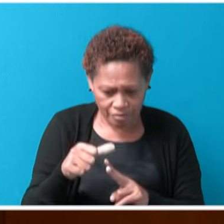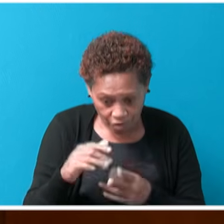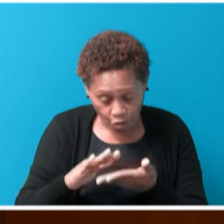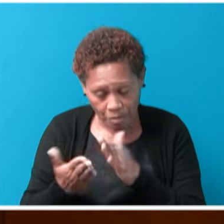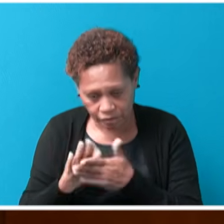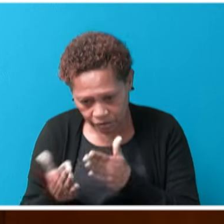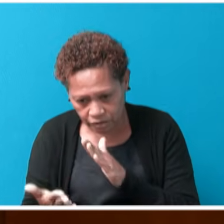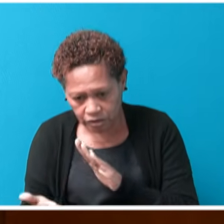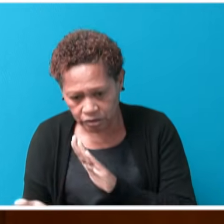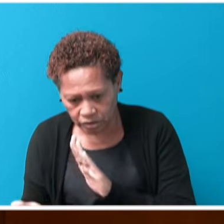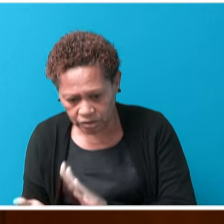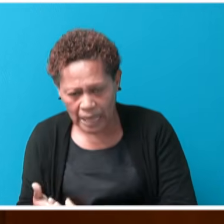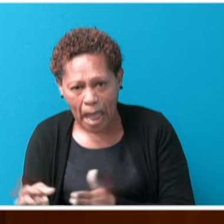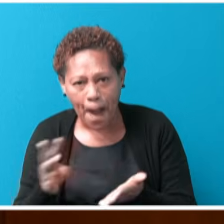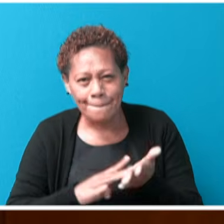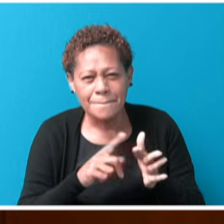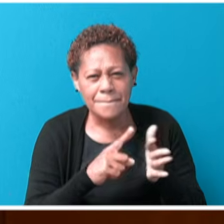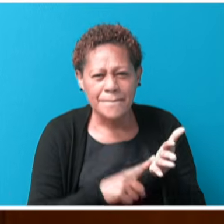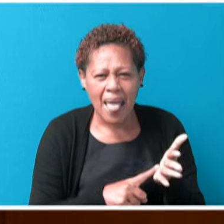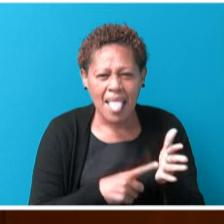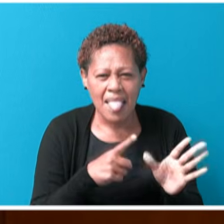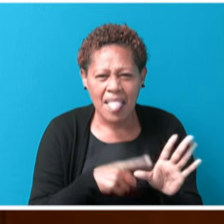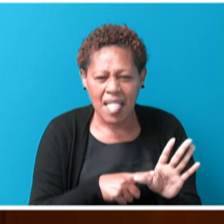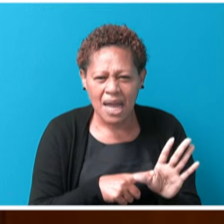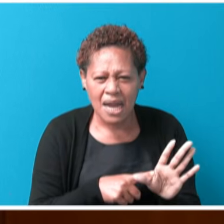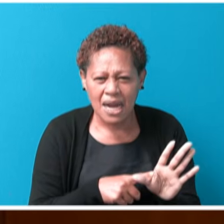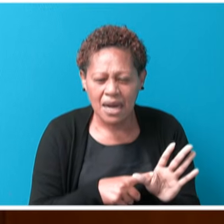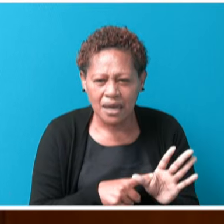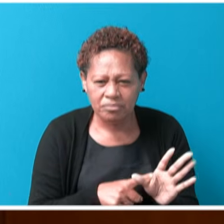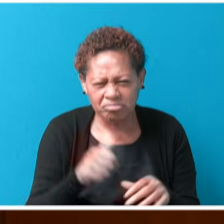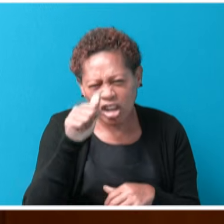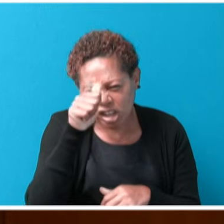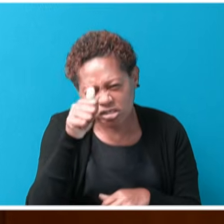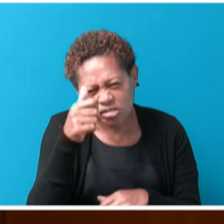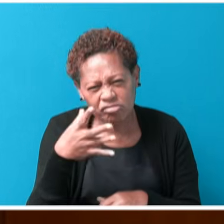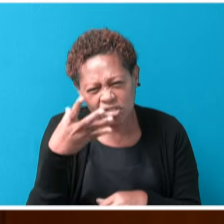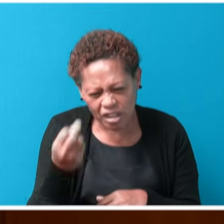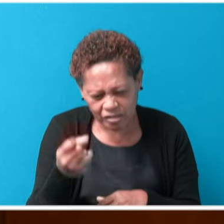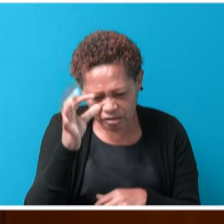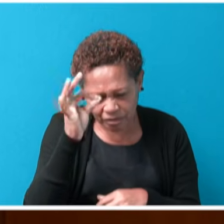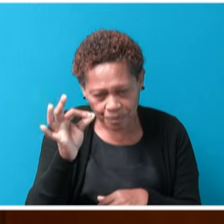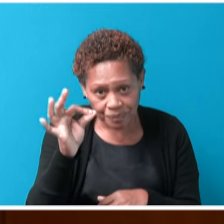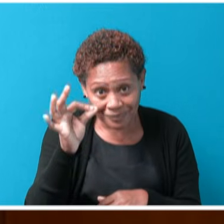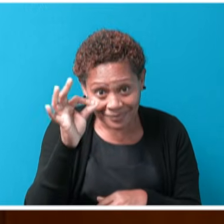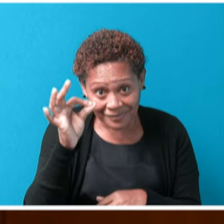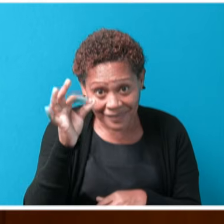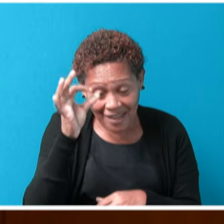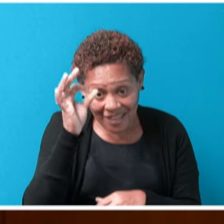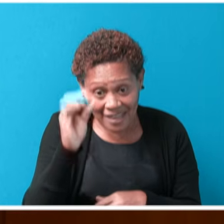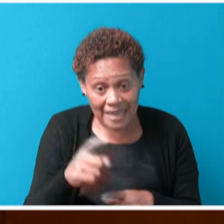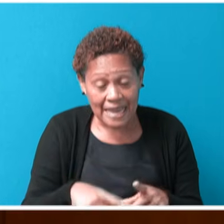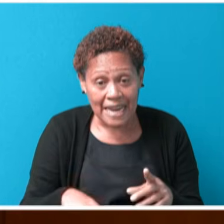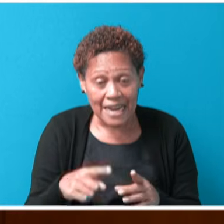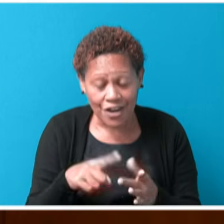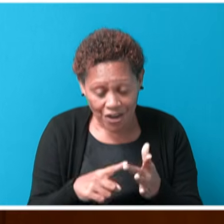Melanesian kinship ties, our Waswitoke and the Banaban communities of Rambe and Kioa, Indo-Fijians,